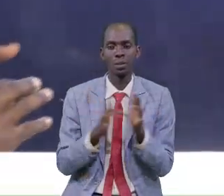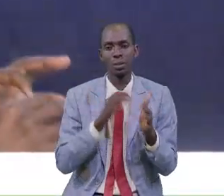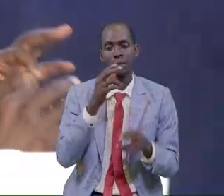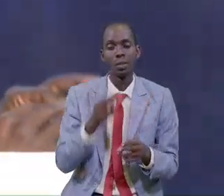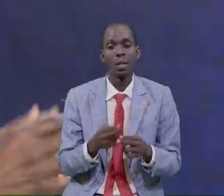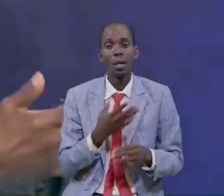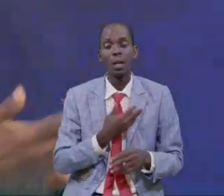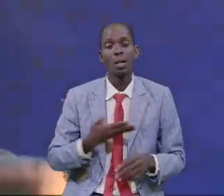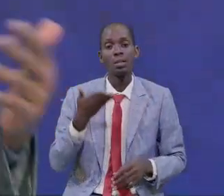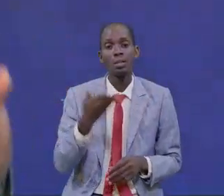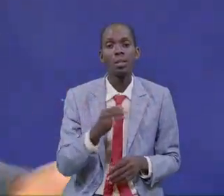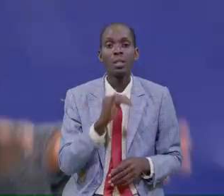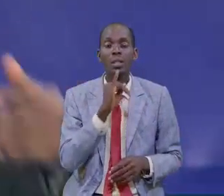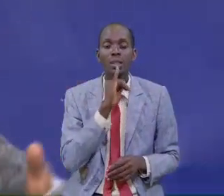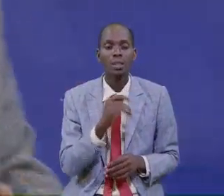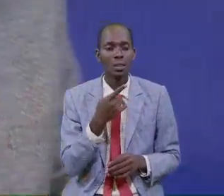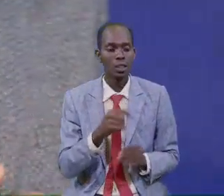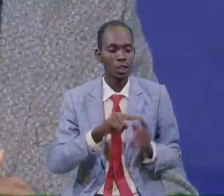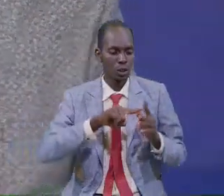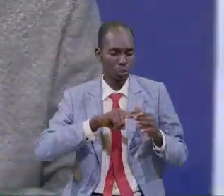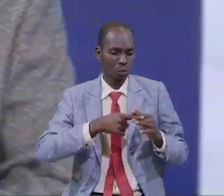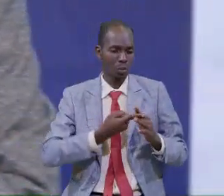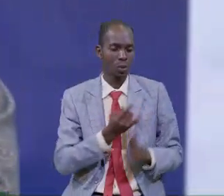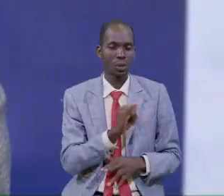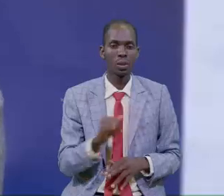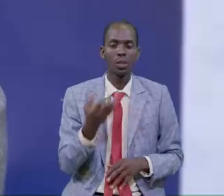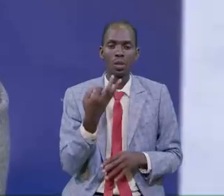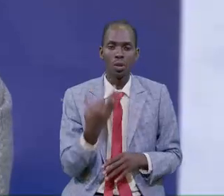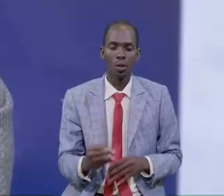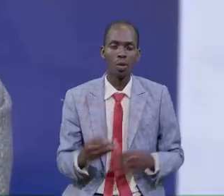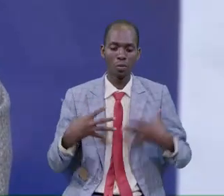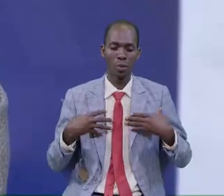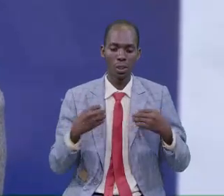of healing for his received people.